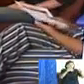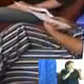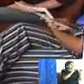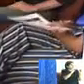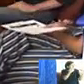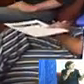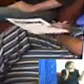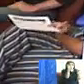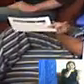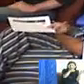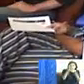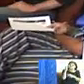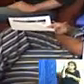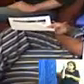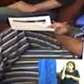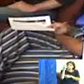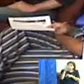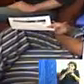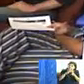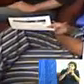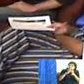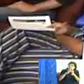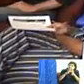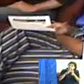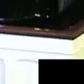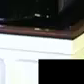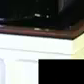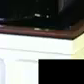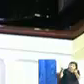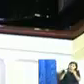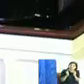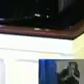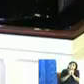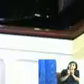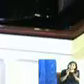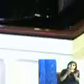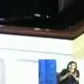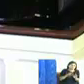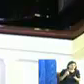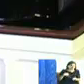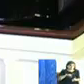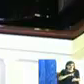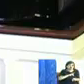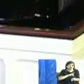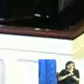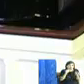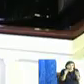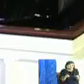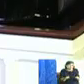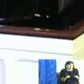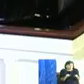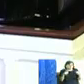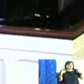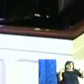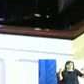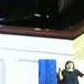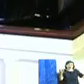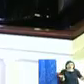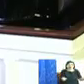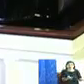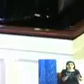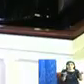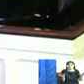Realize that perhaps the realm of God has come down and is with us. It could be because angels are among us.